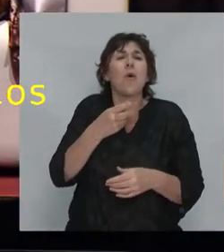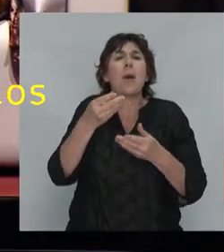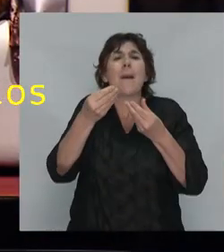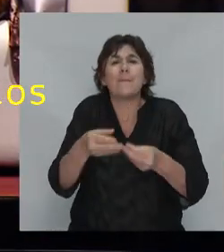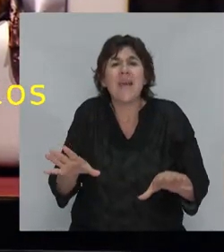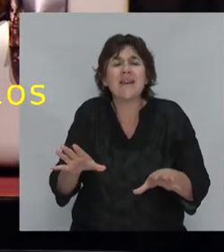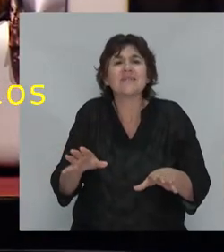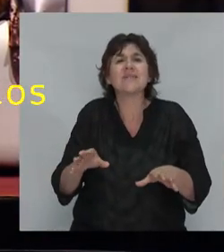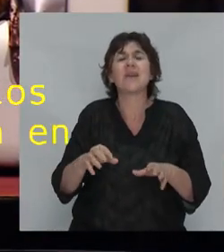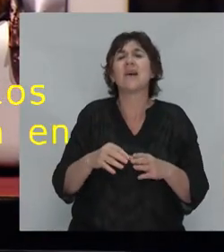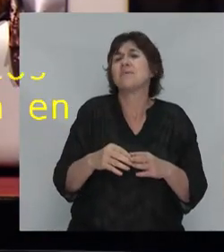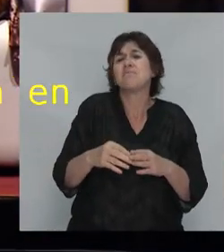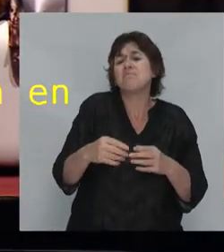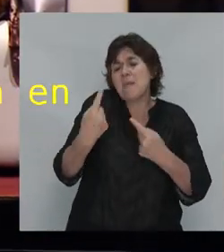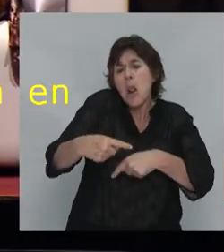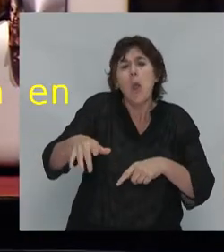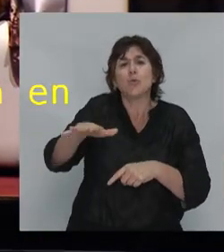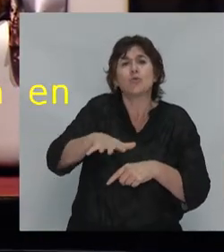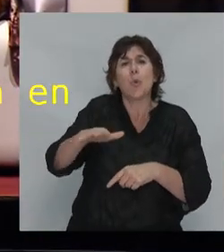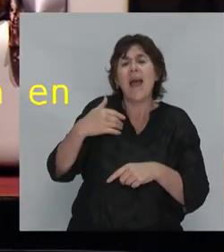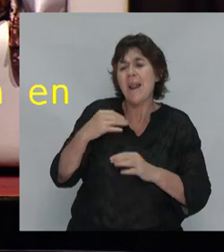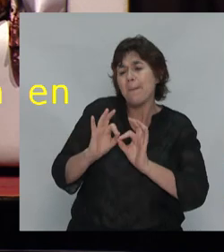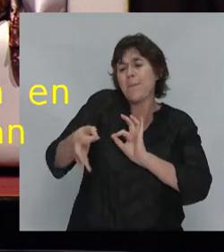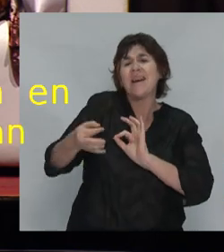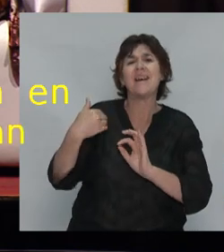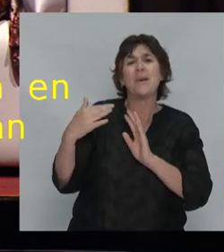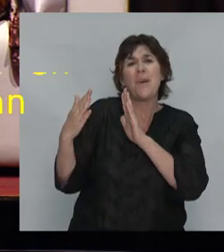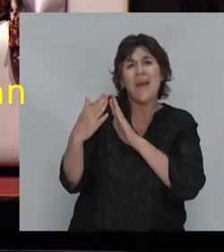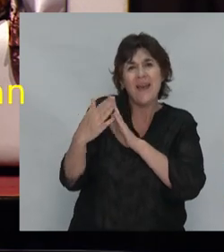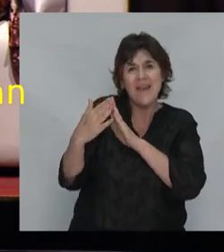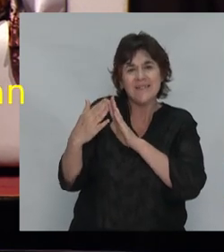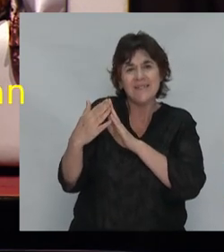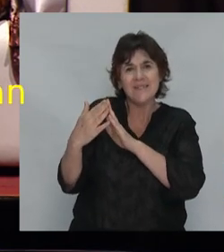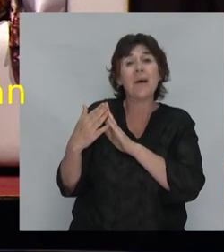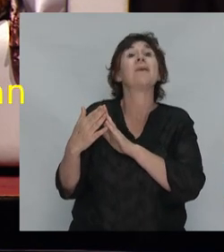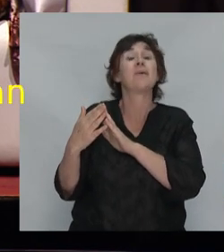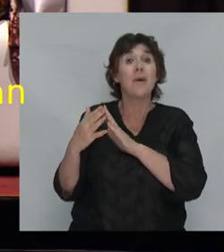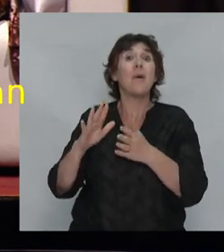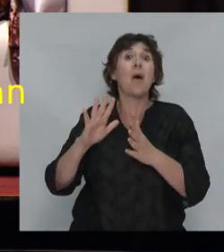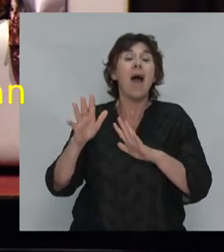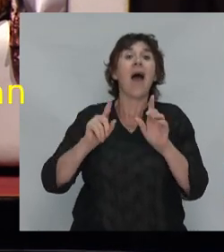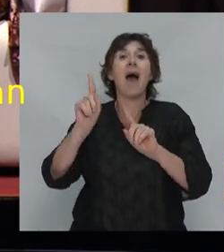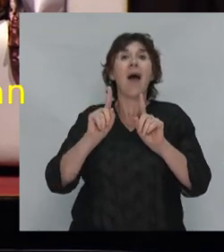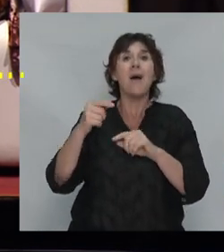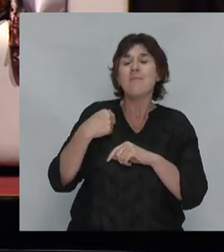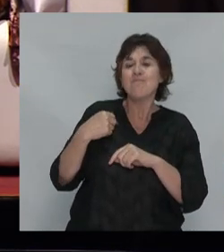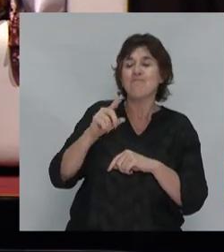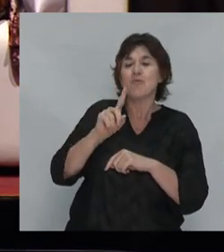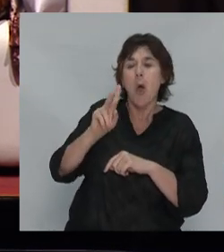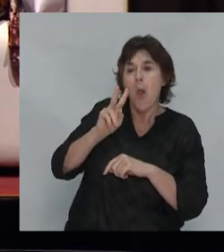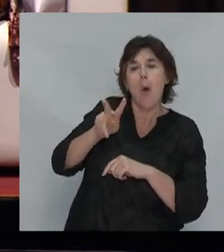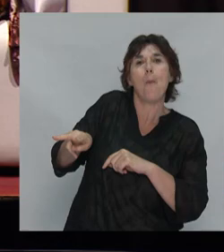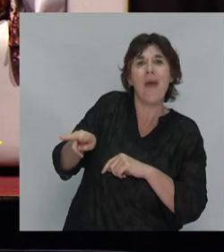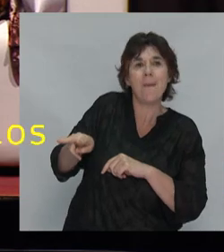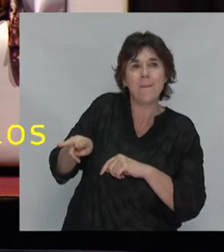so close and so small that they cannot be seen on any maps of the world. So let's go to work